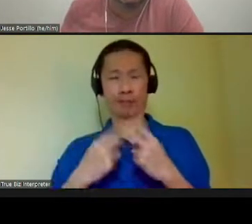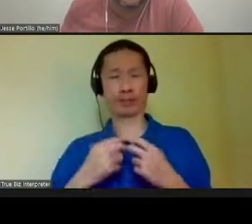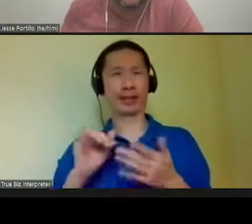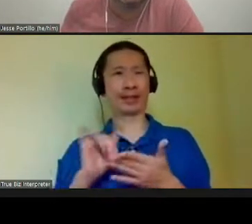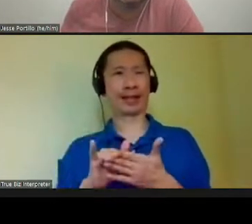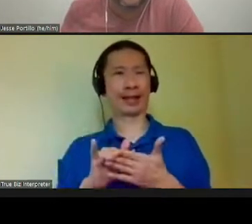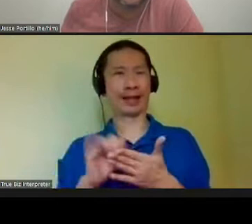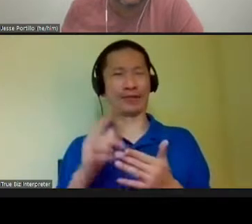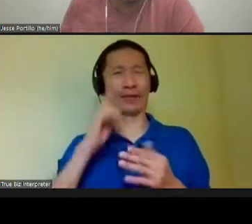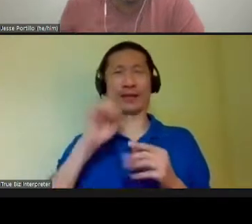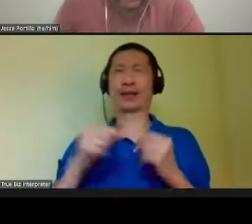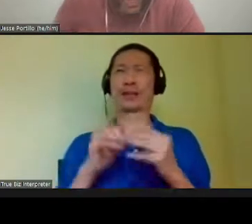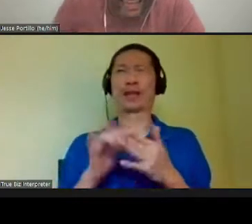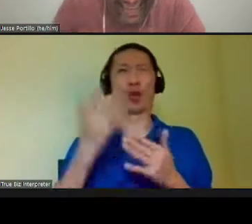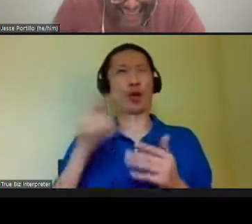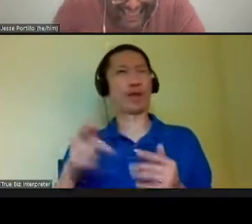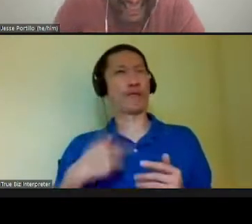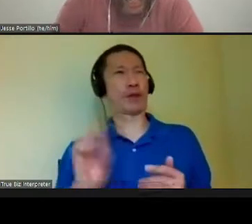You should think about that.